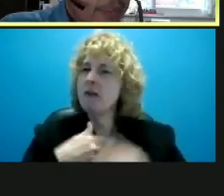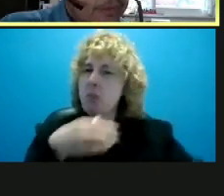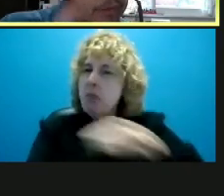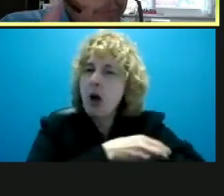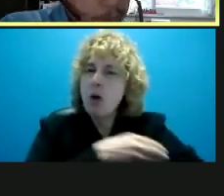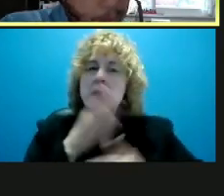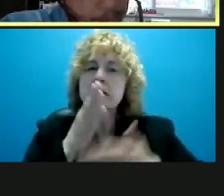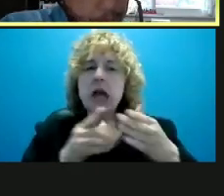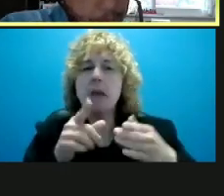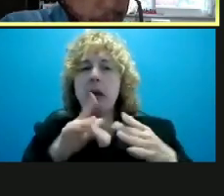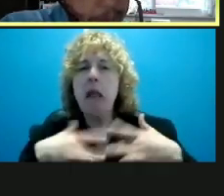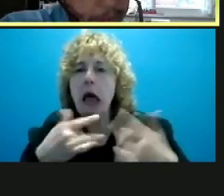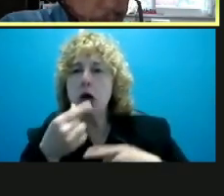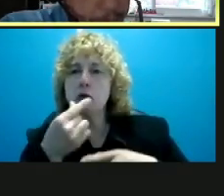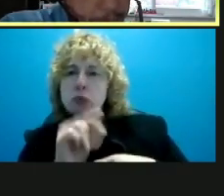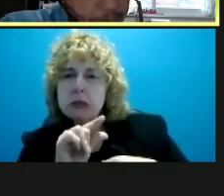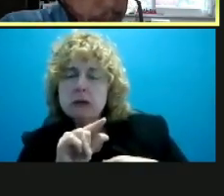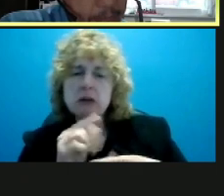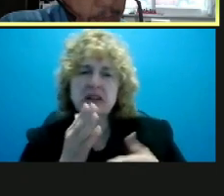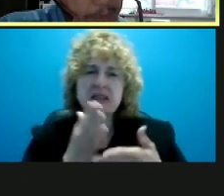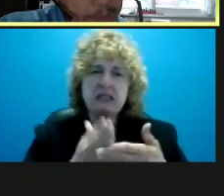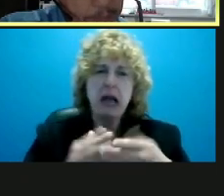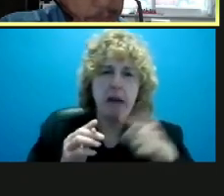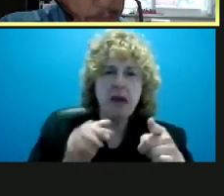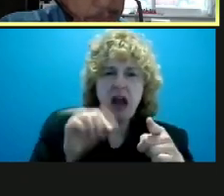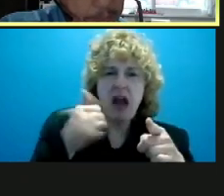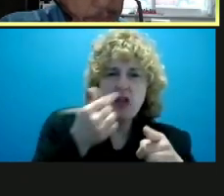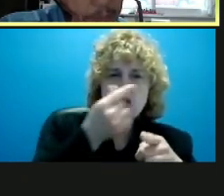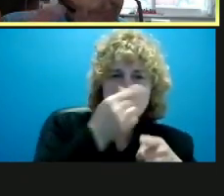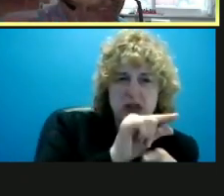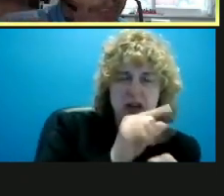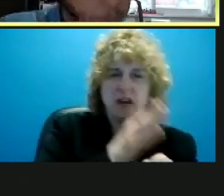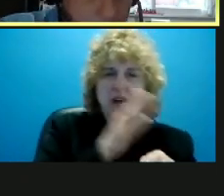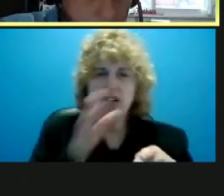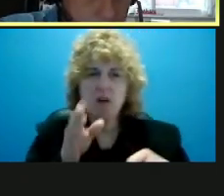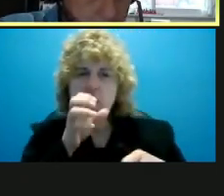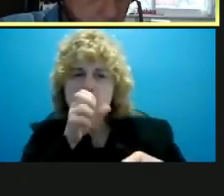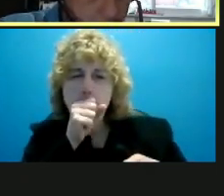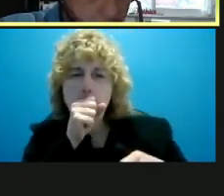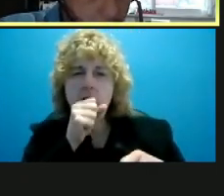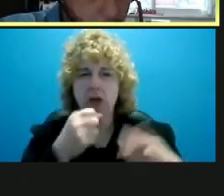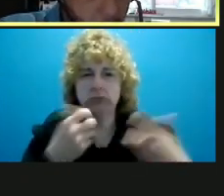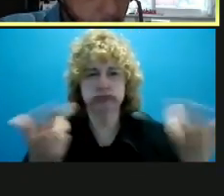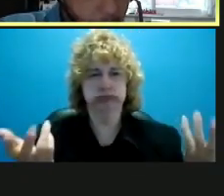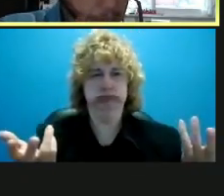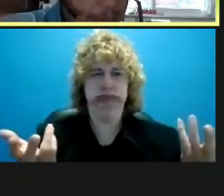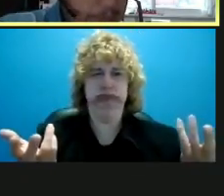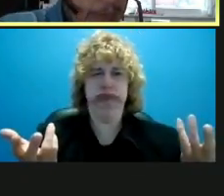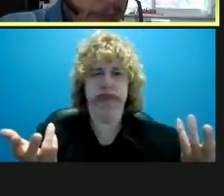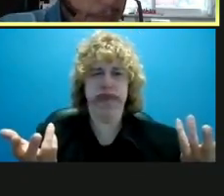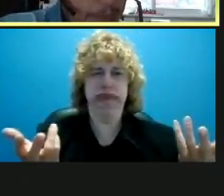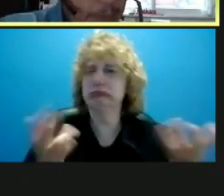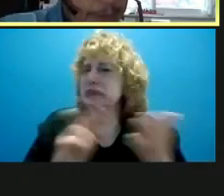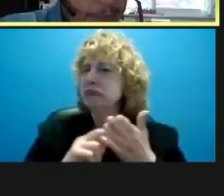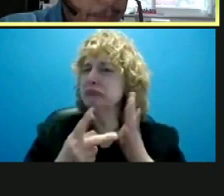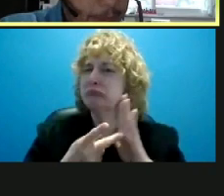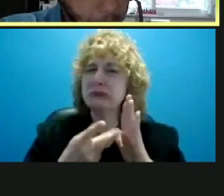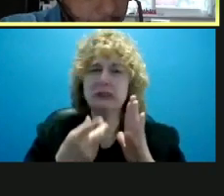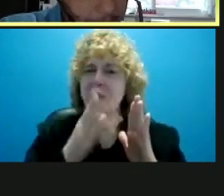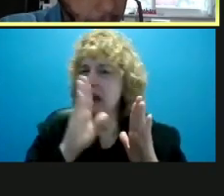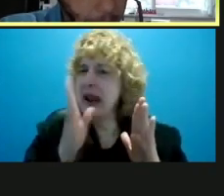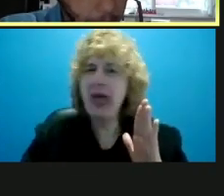There are some other Latinos left in the other green, and some Latinos in the orange. We will never be together that way. This is exactly what